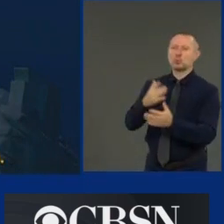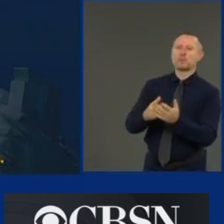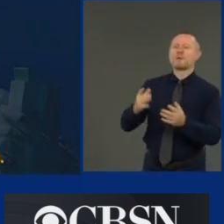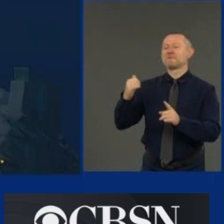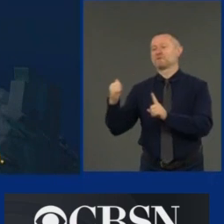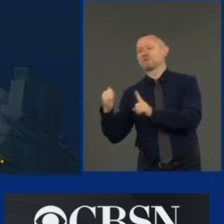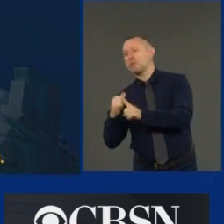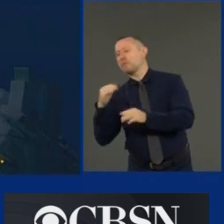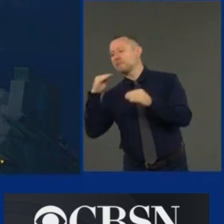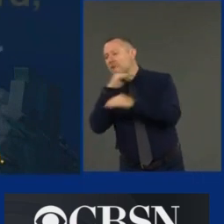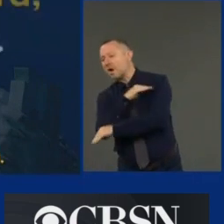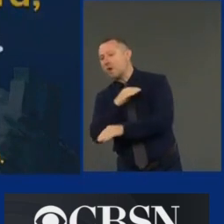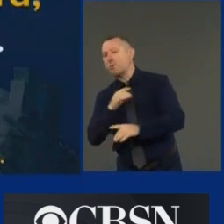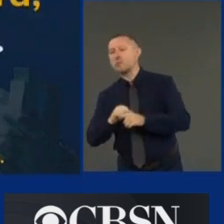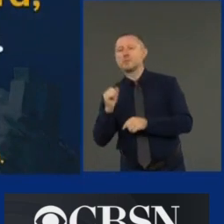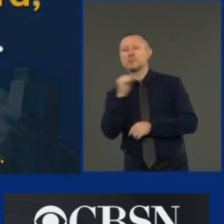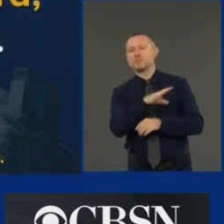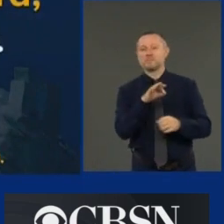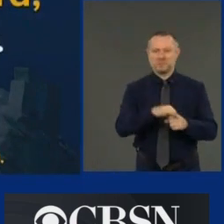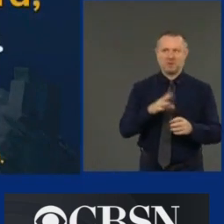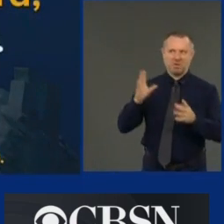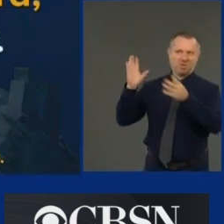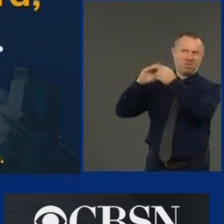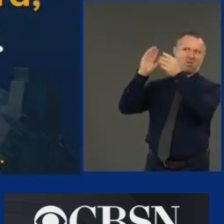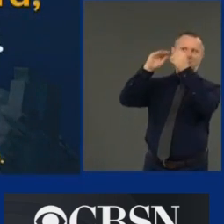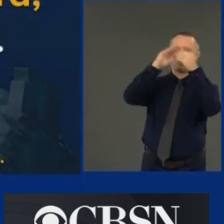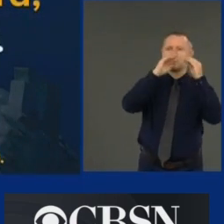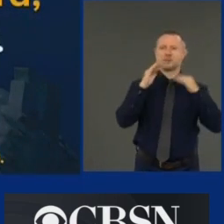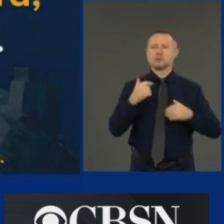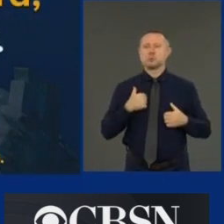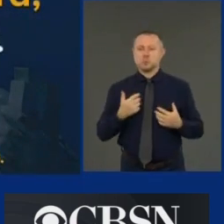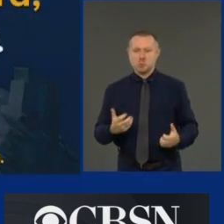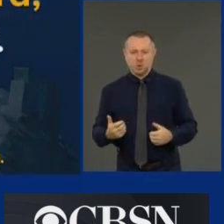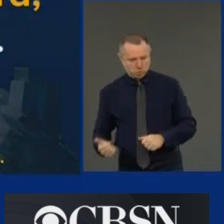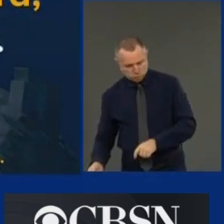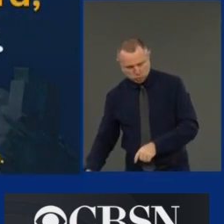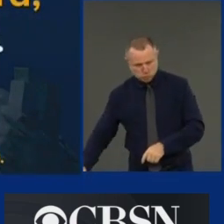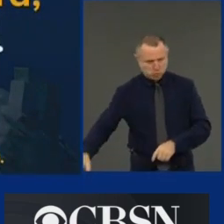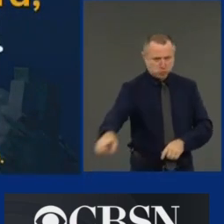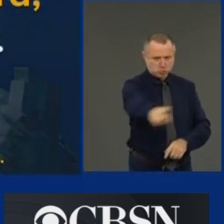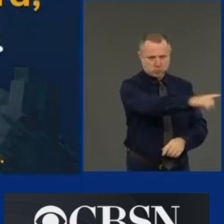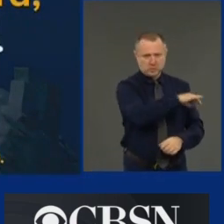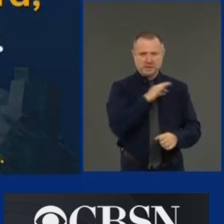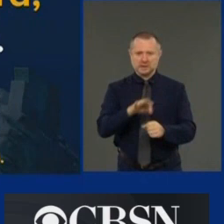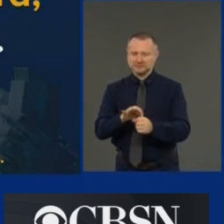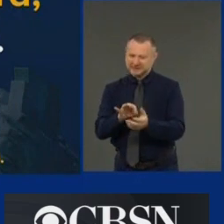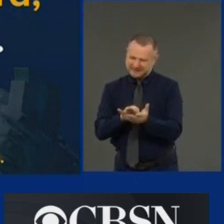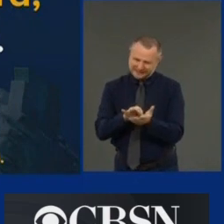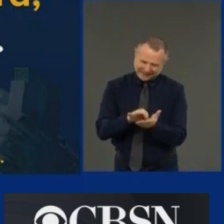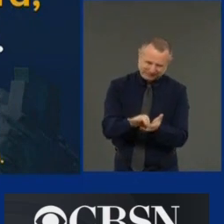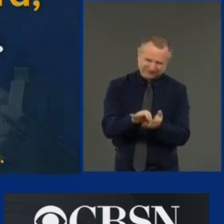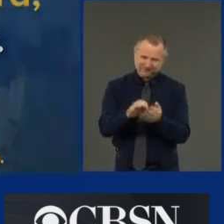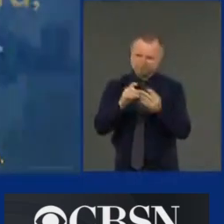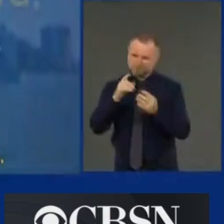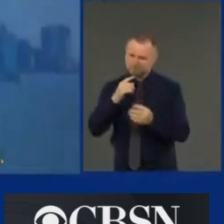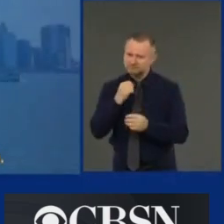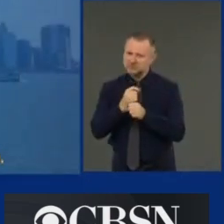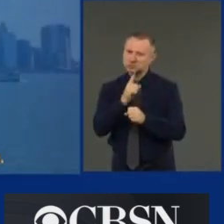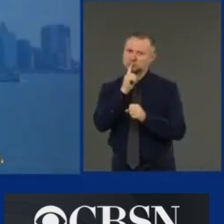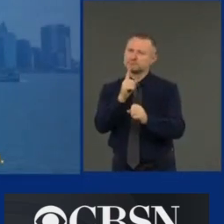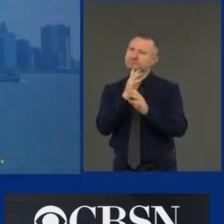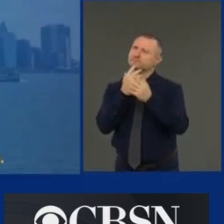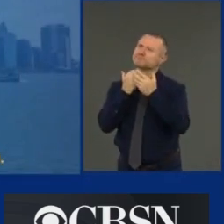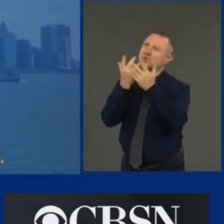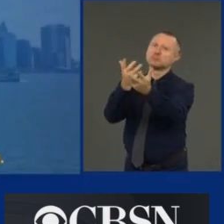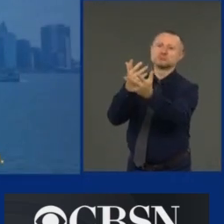ballots. We want to make sure every vote is counted, every voice is heard, and that it's fair and right and